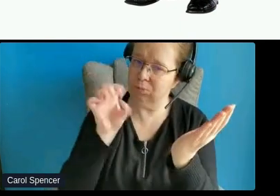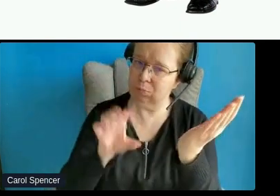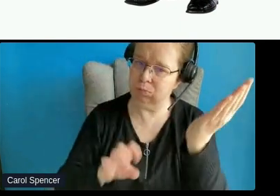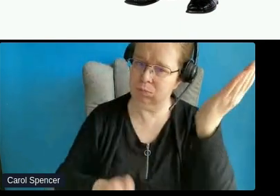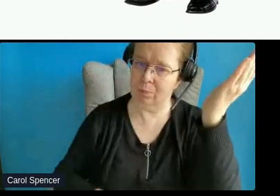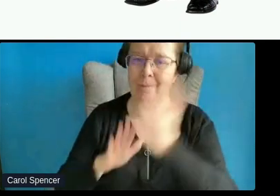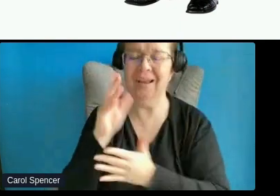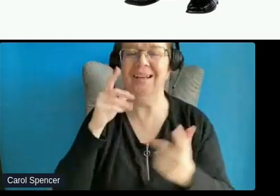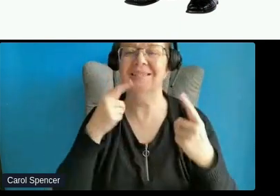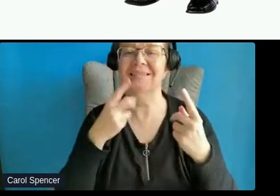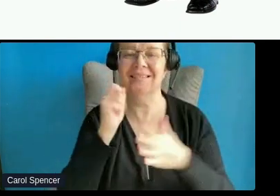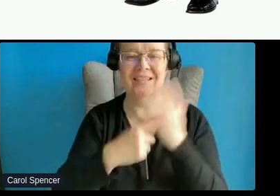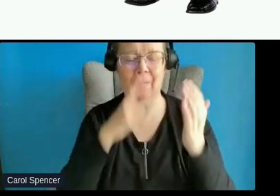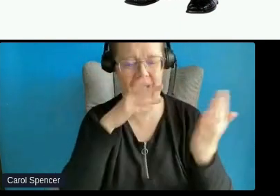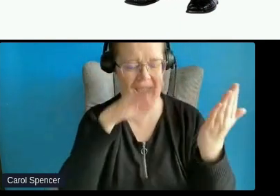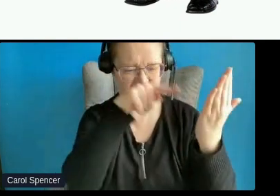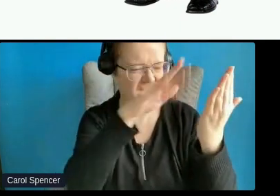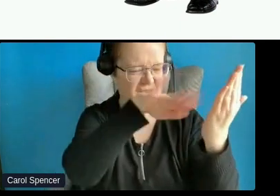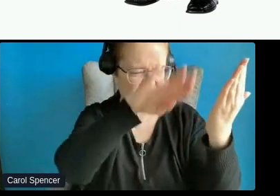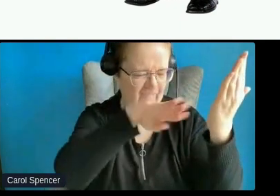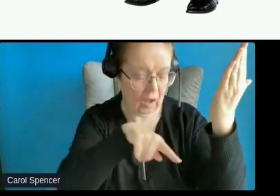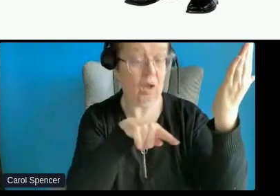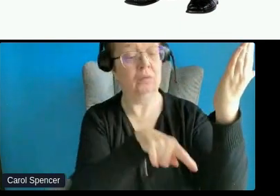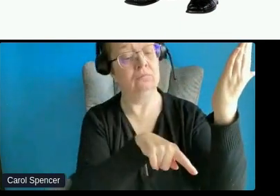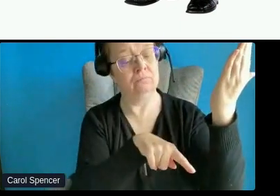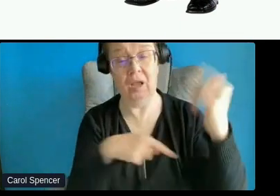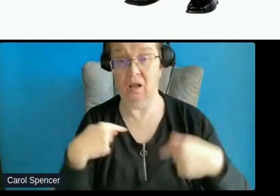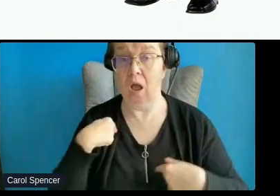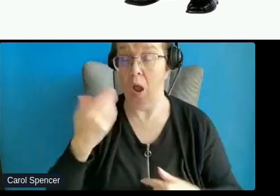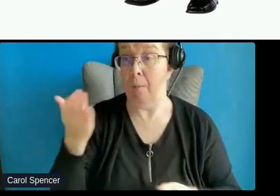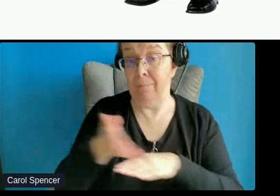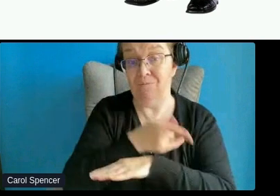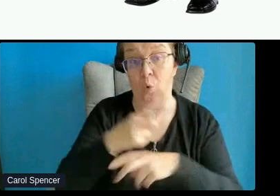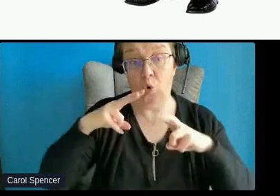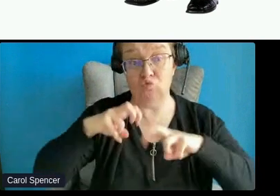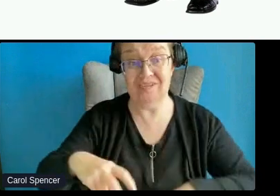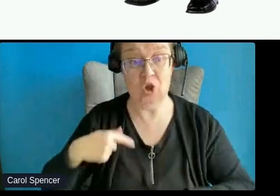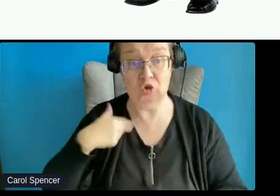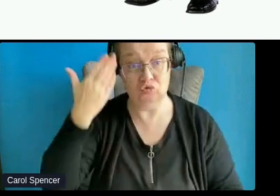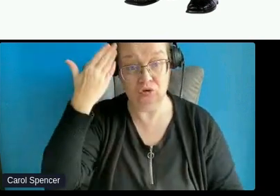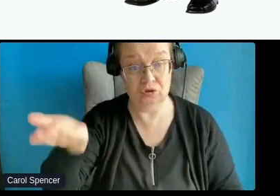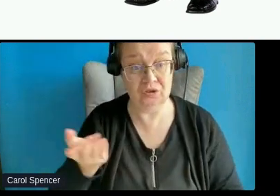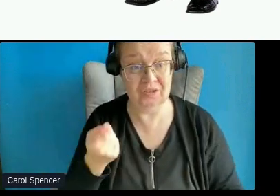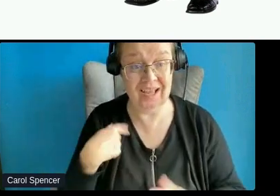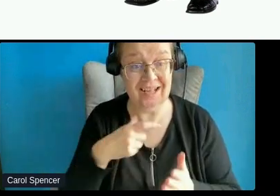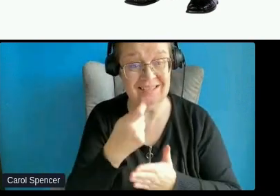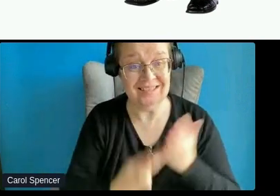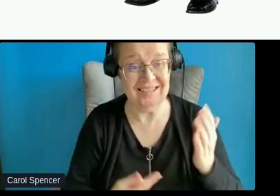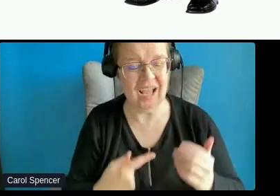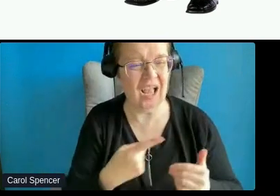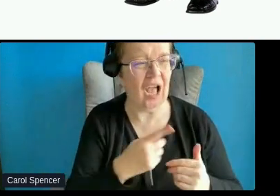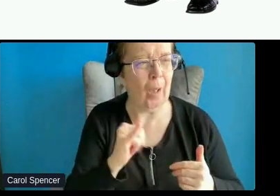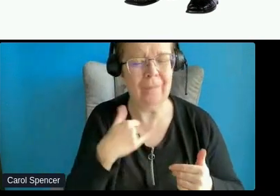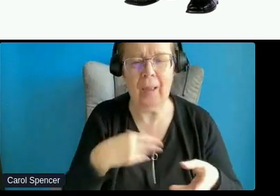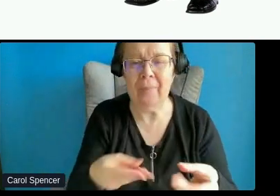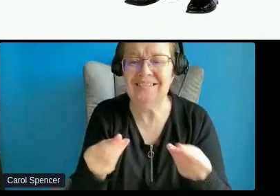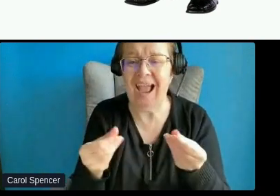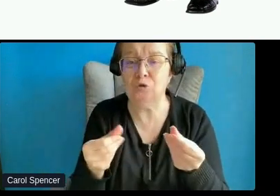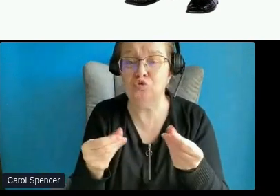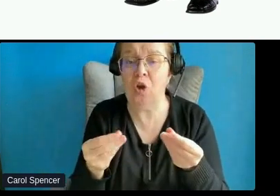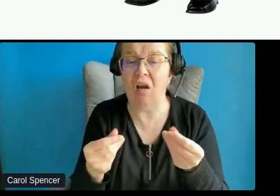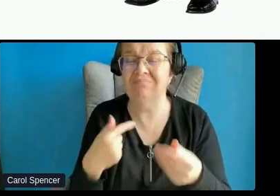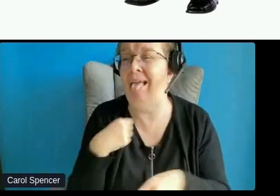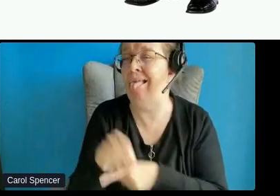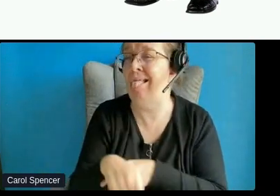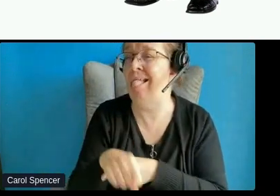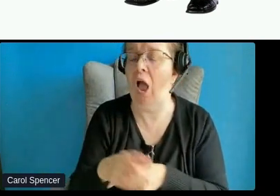because I know before I did this research, it wouldn't have occurred to me potentially that a disabled consumer would need to know about the texture of a mobile